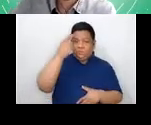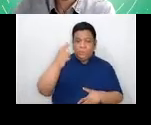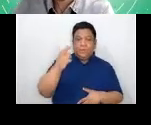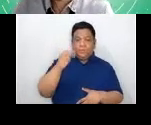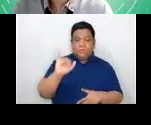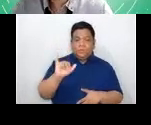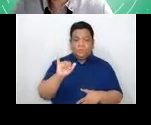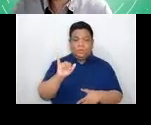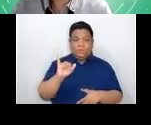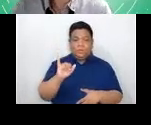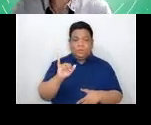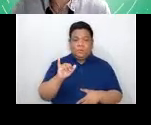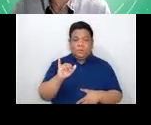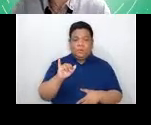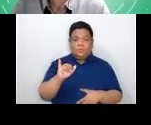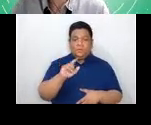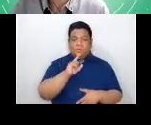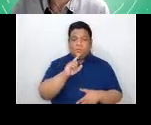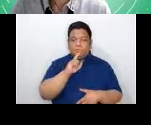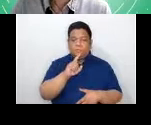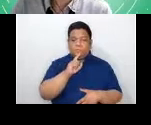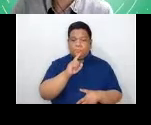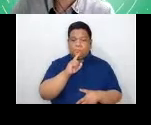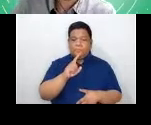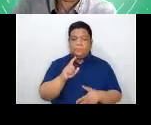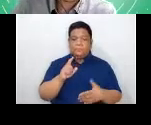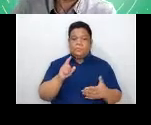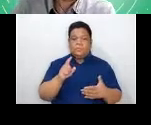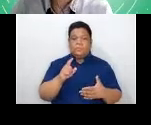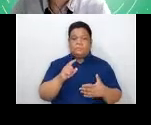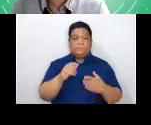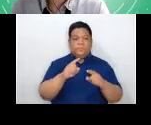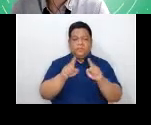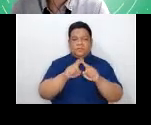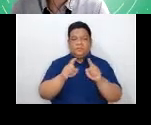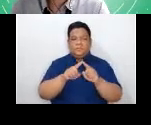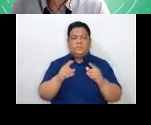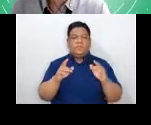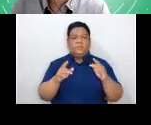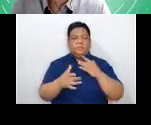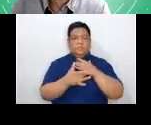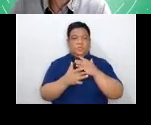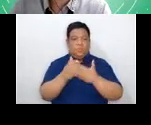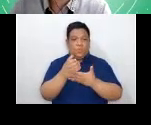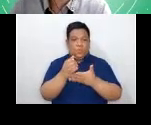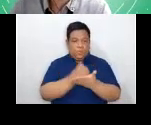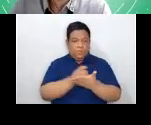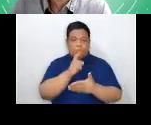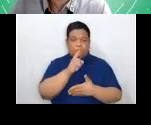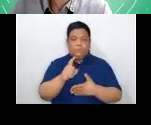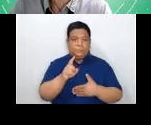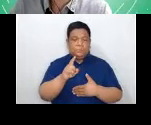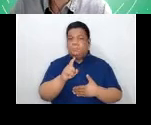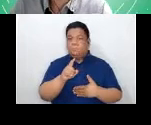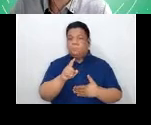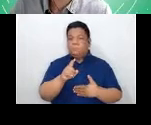curriculum. There are more and more schools that are adopting digital courses. I think Benilde is actually one of the,